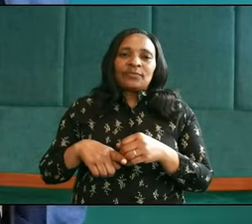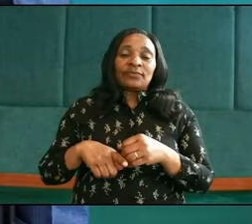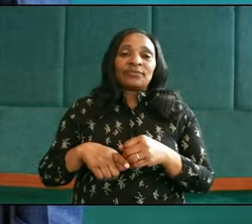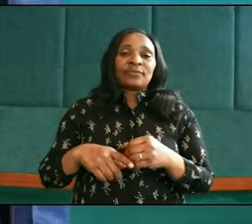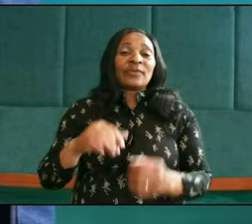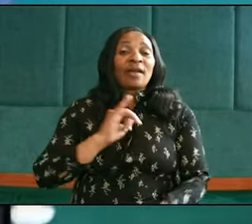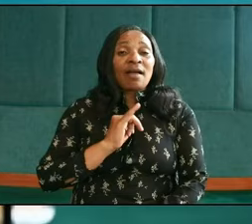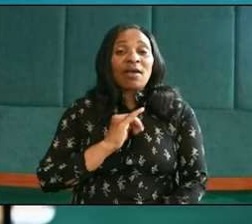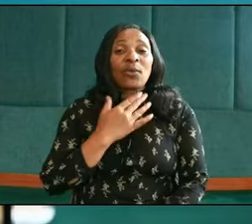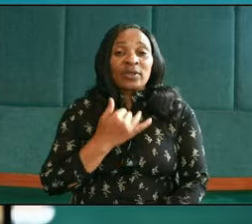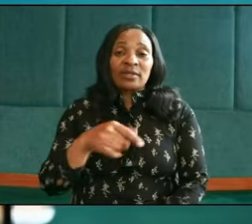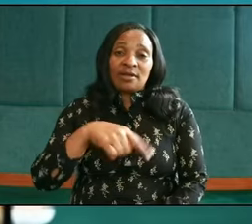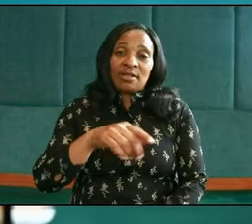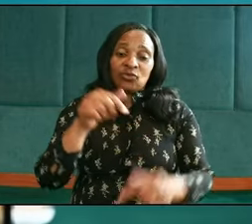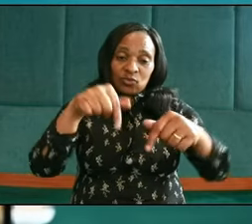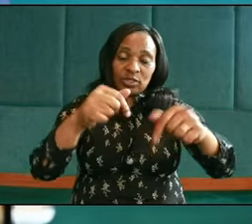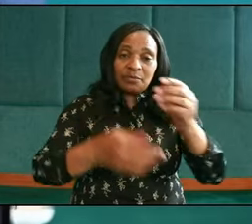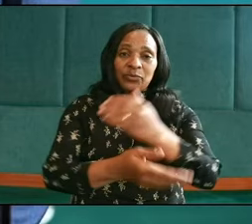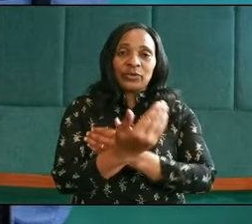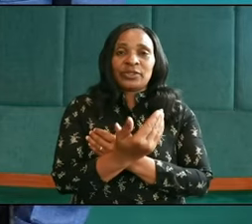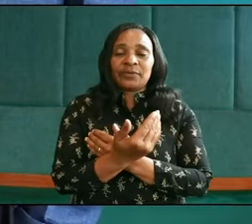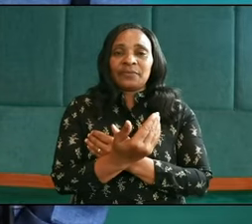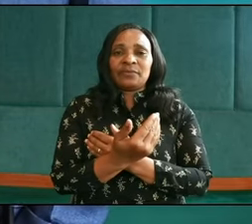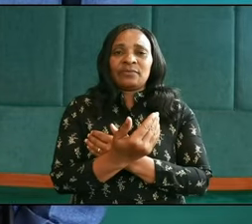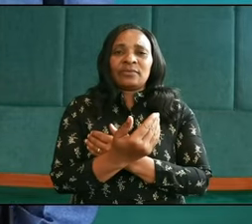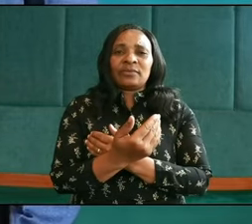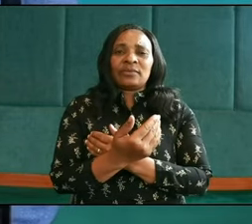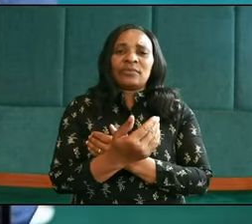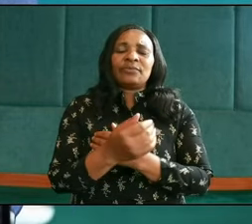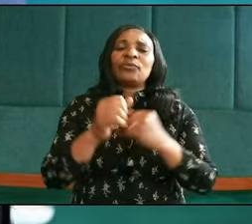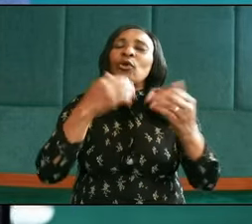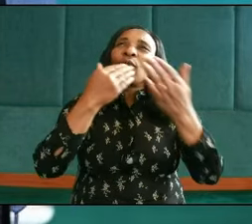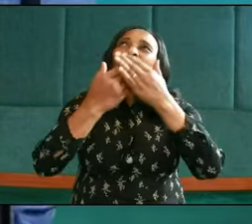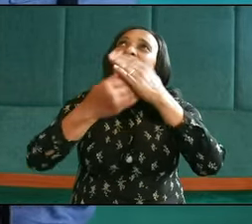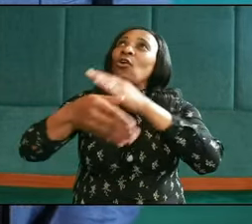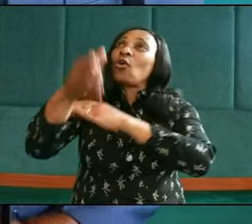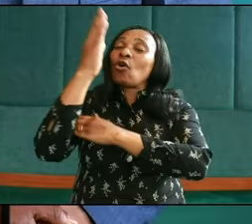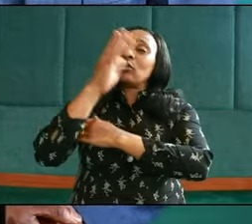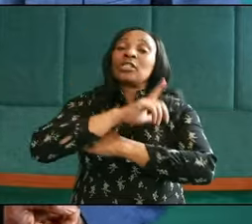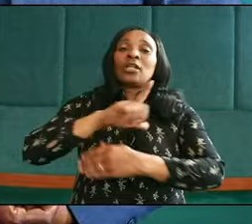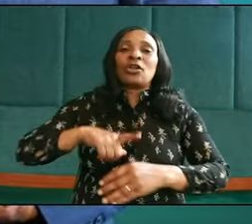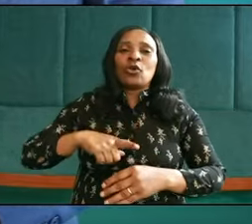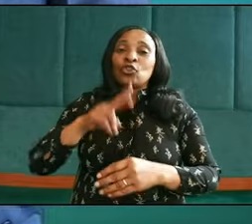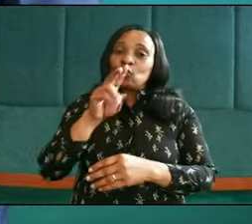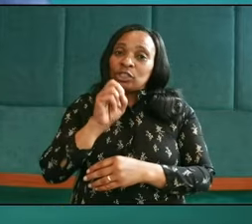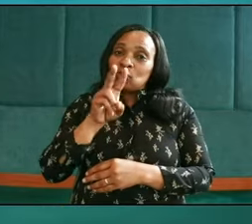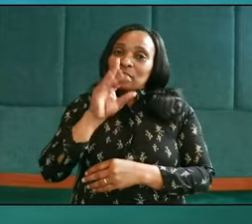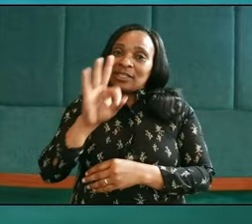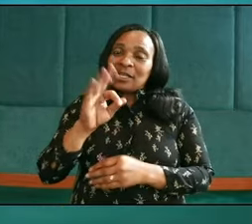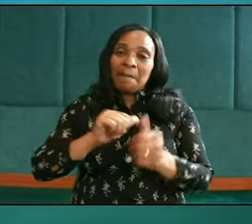I wanted us this morning to thank the Lord for the year 2023 that has